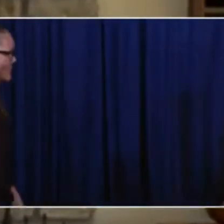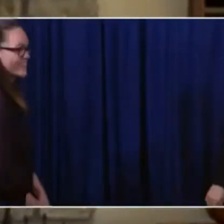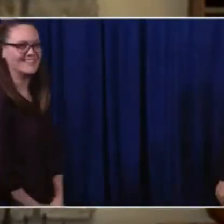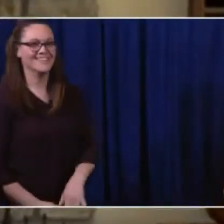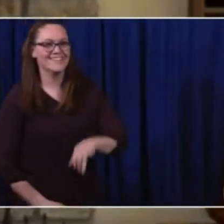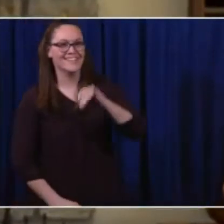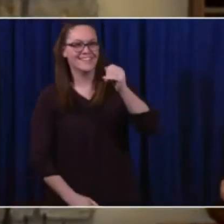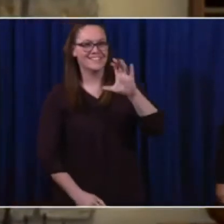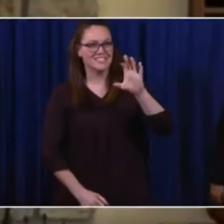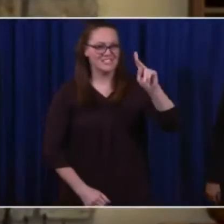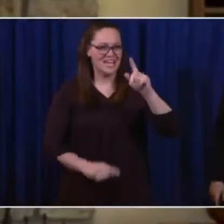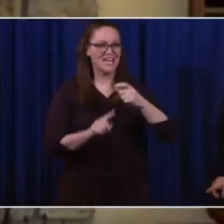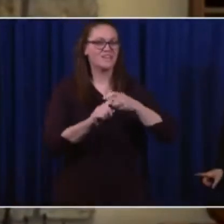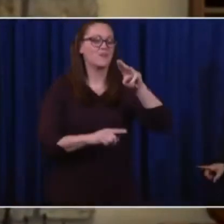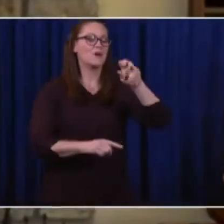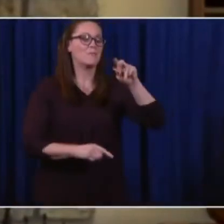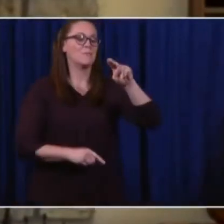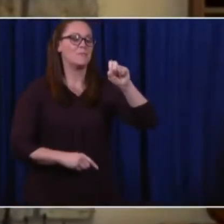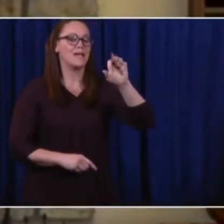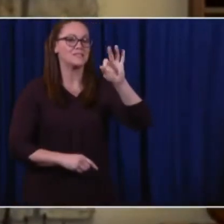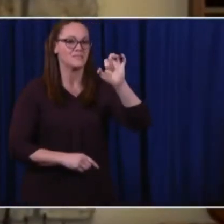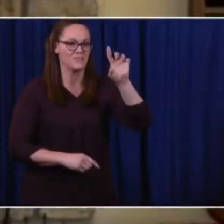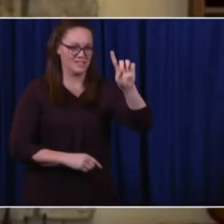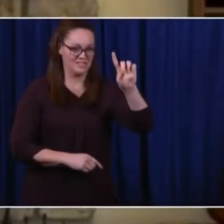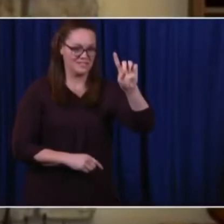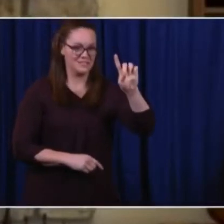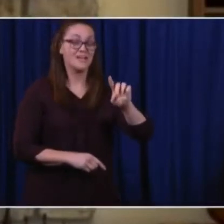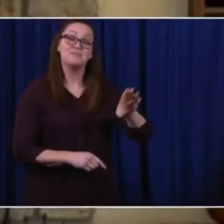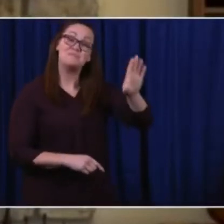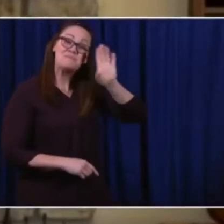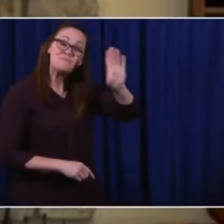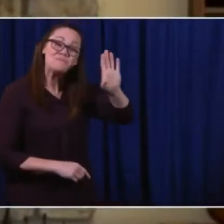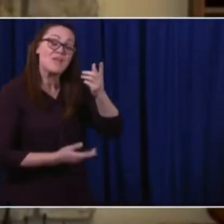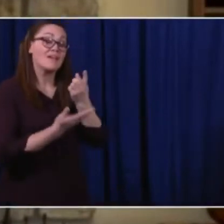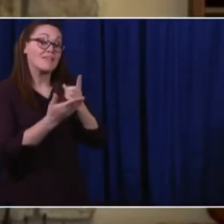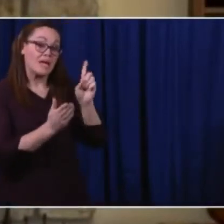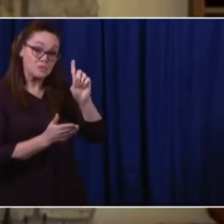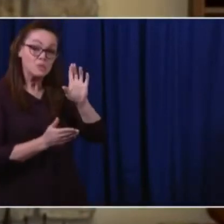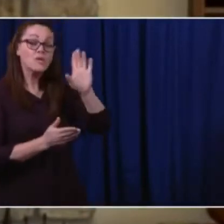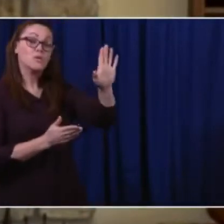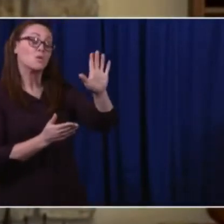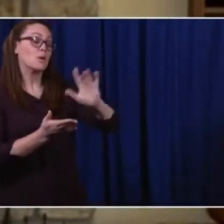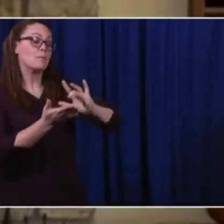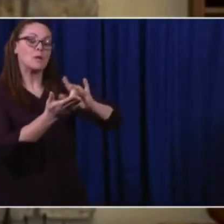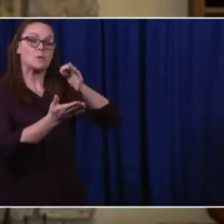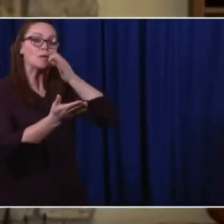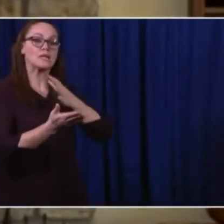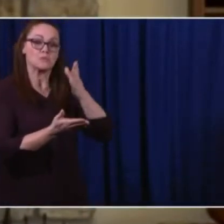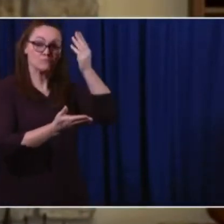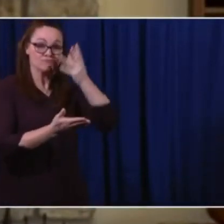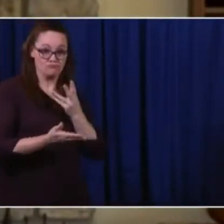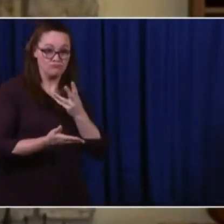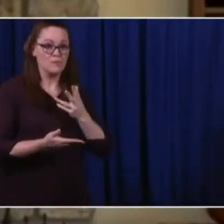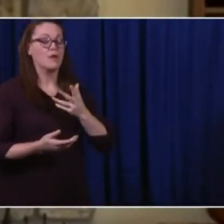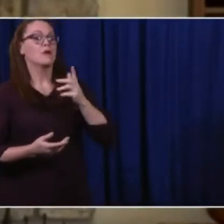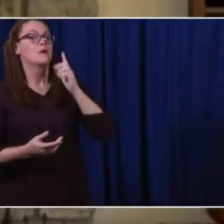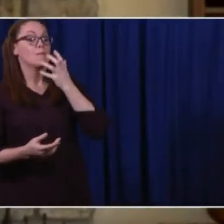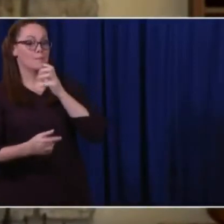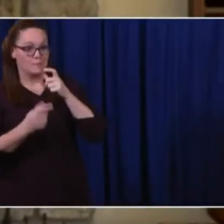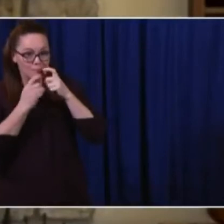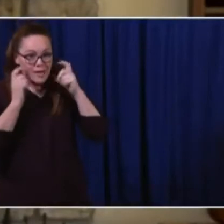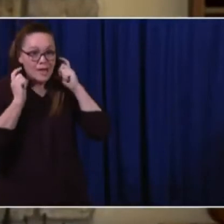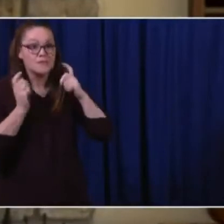Hi, Governor. Last week, your medical experts told us that they see mask compliance being high and that shutdowns would do more harm than